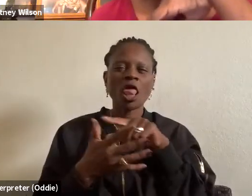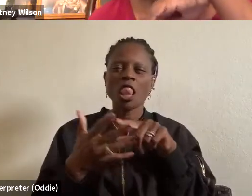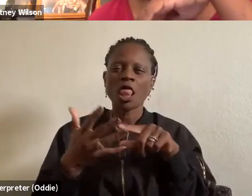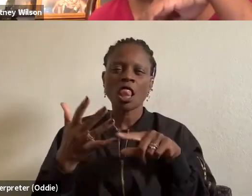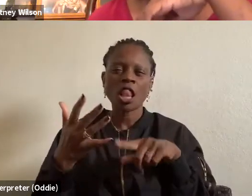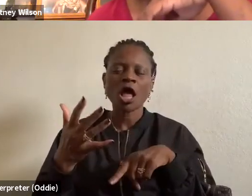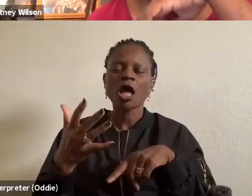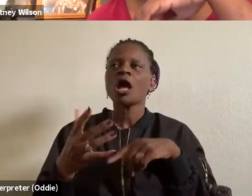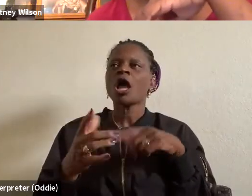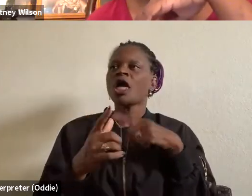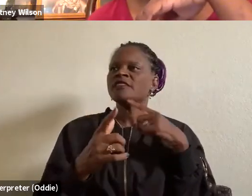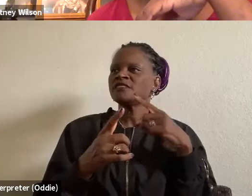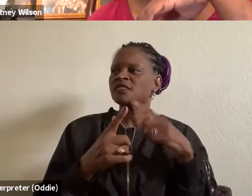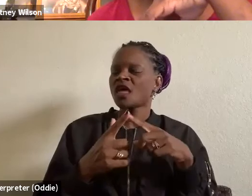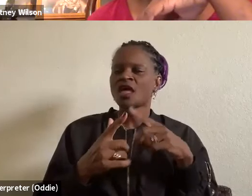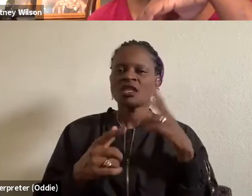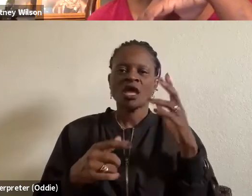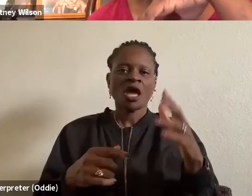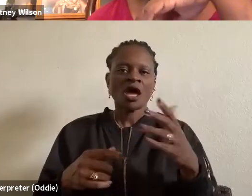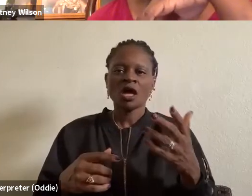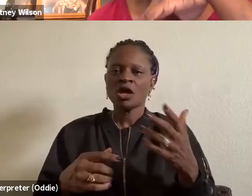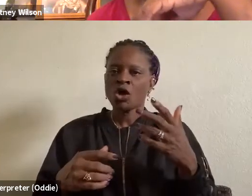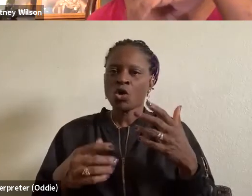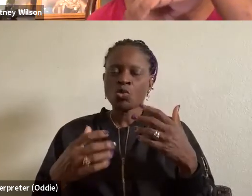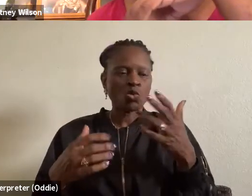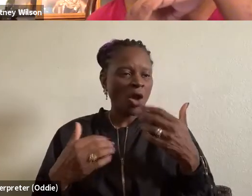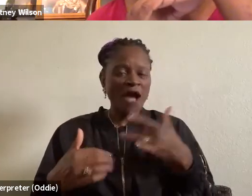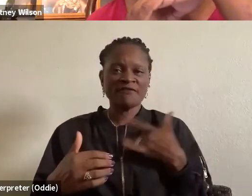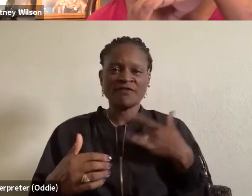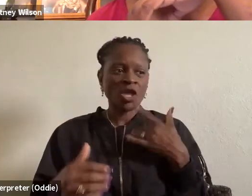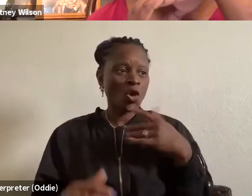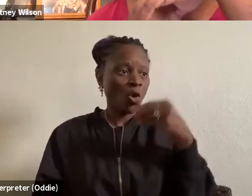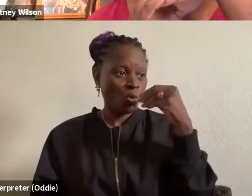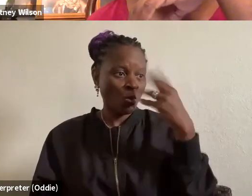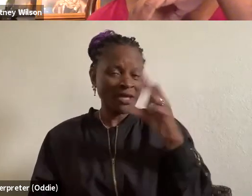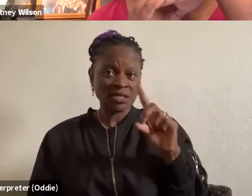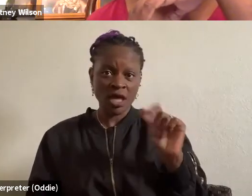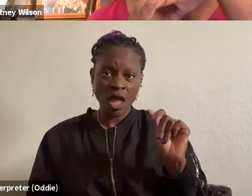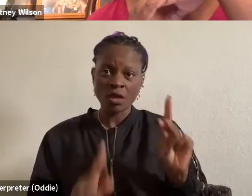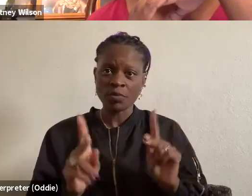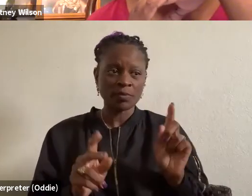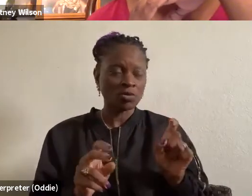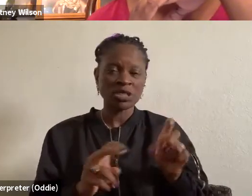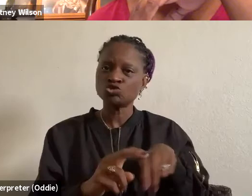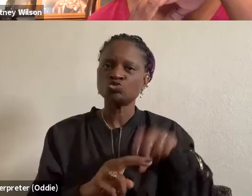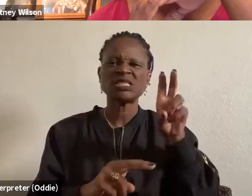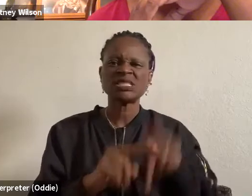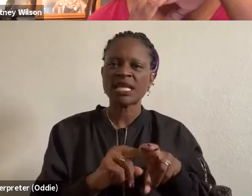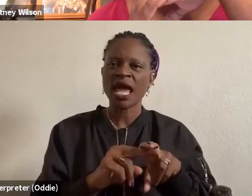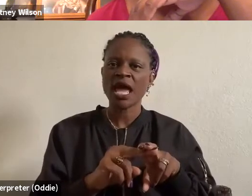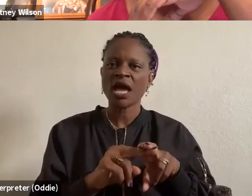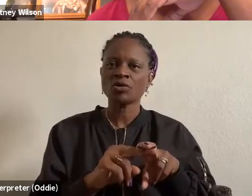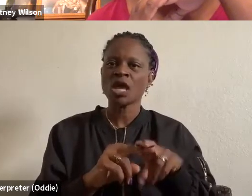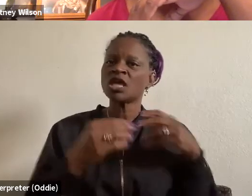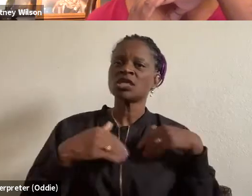to where white disabled people need to pass the mic, need to sit down, need to give up their seat at the table, and also give up their money